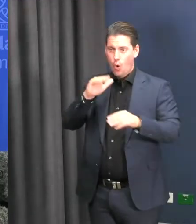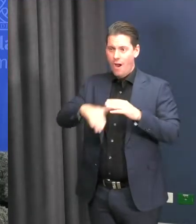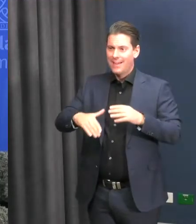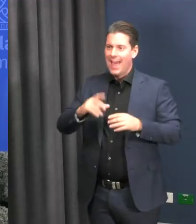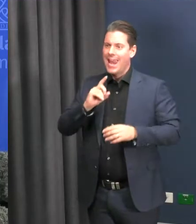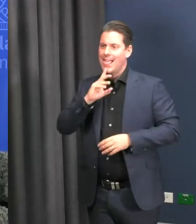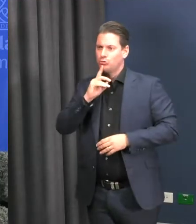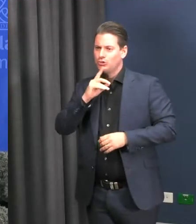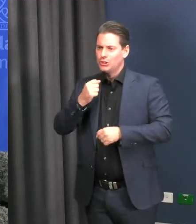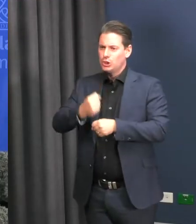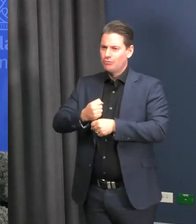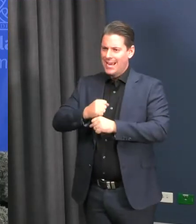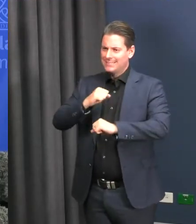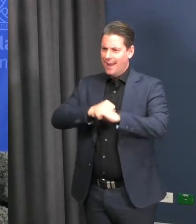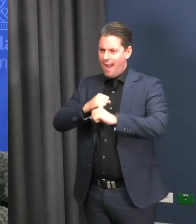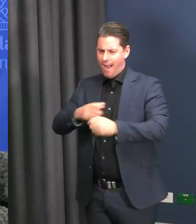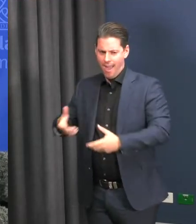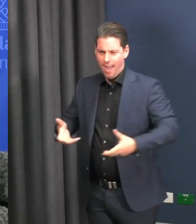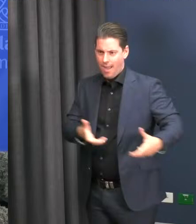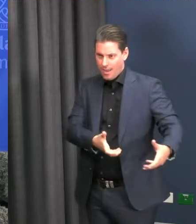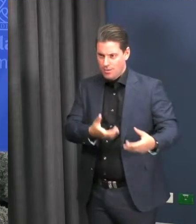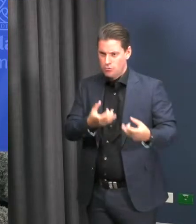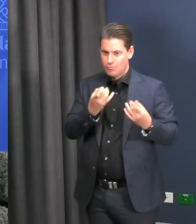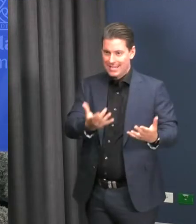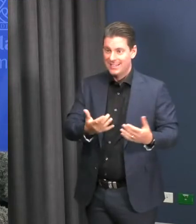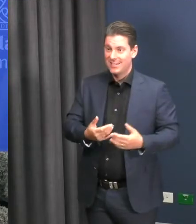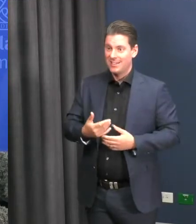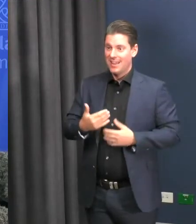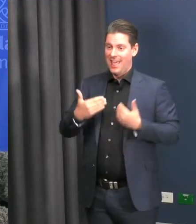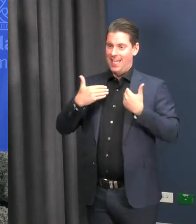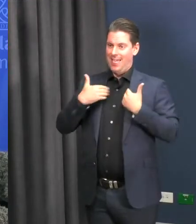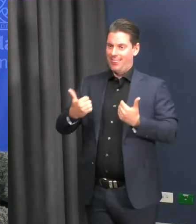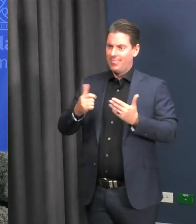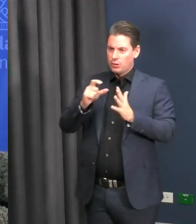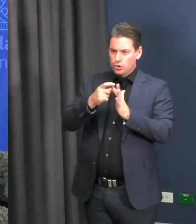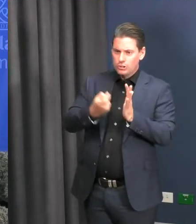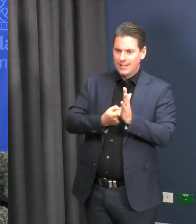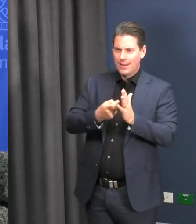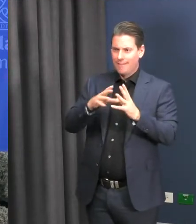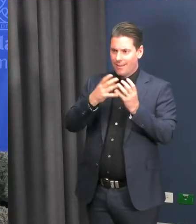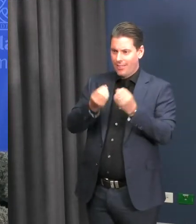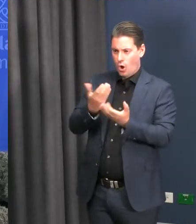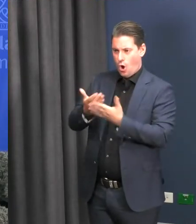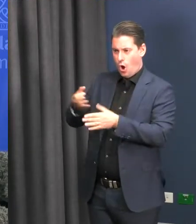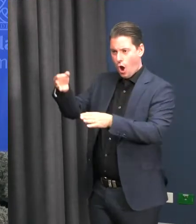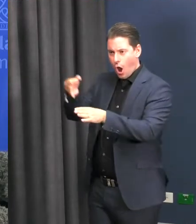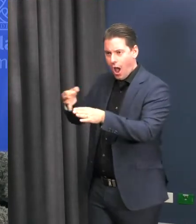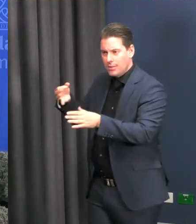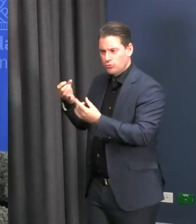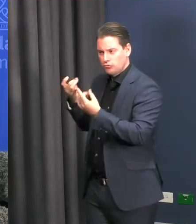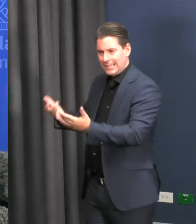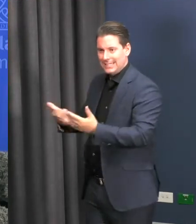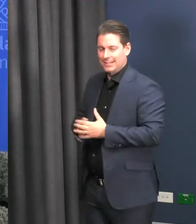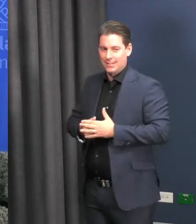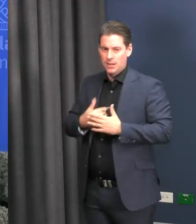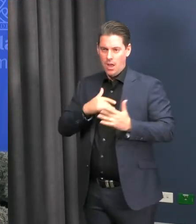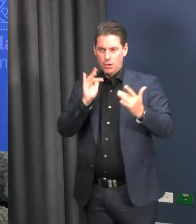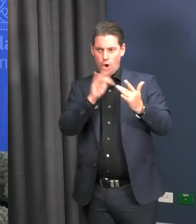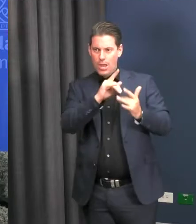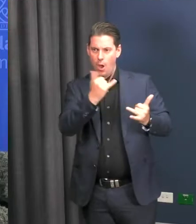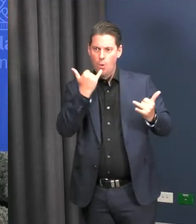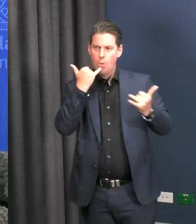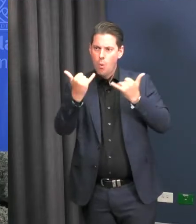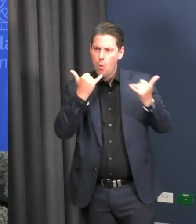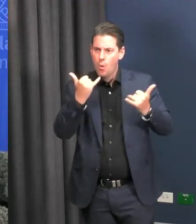sure we've got health staff on some of those islands, for example. I've spoken about working with the telecommunications to make sure they've got backup